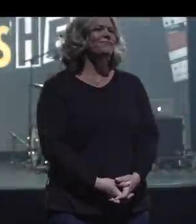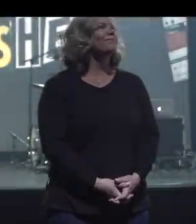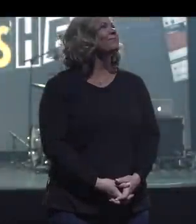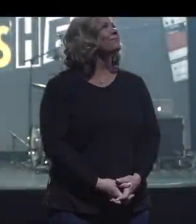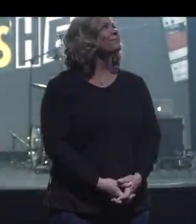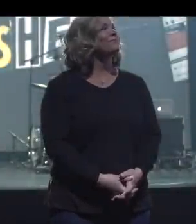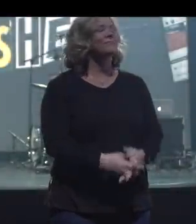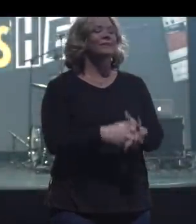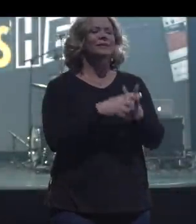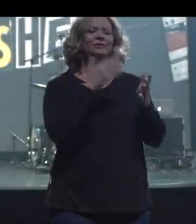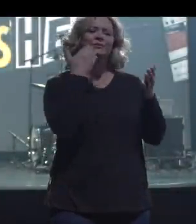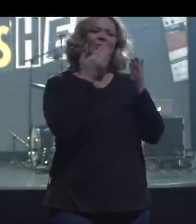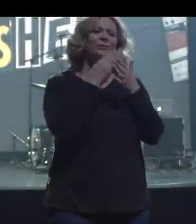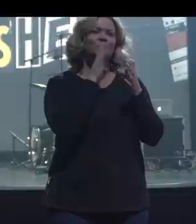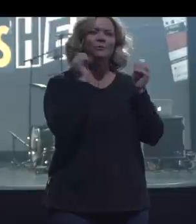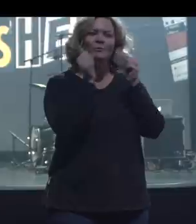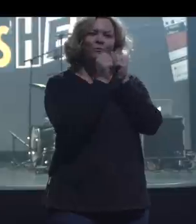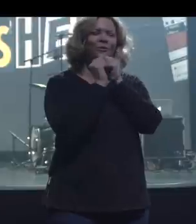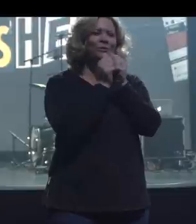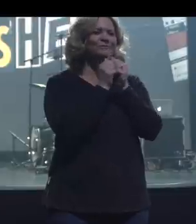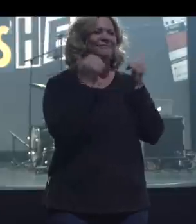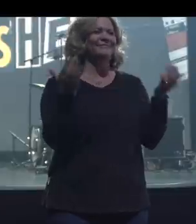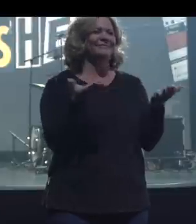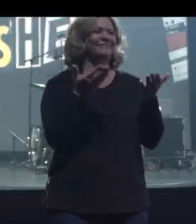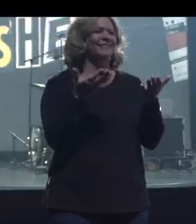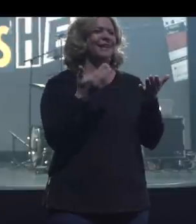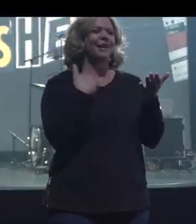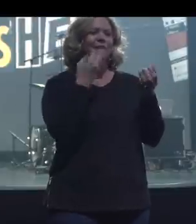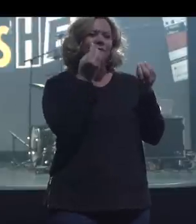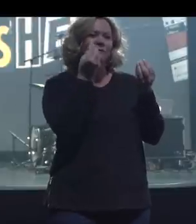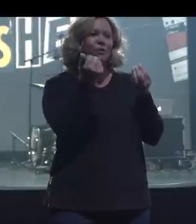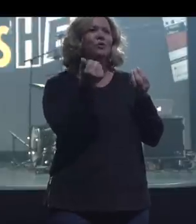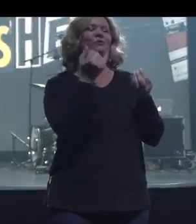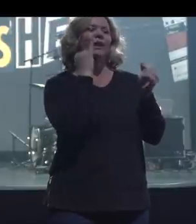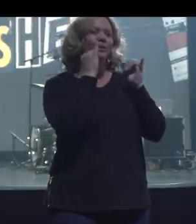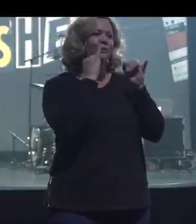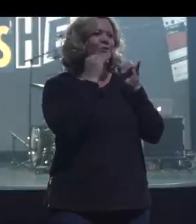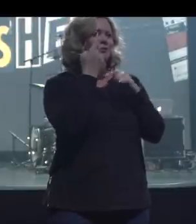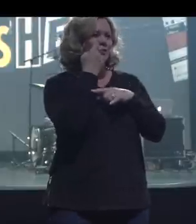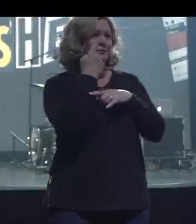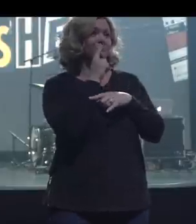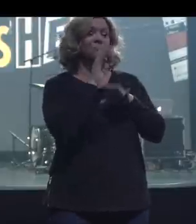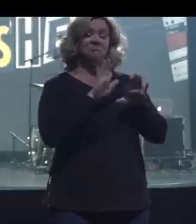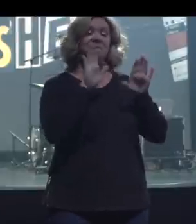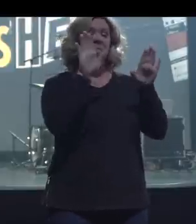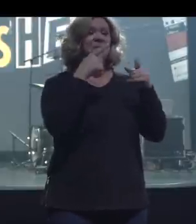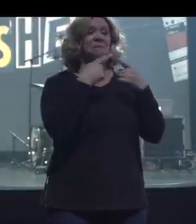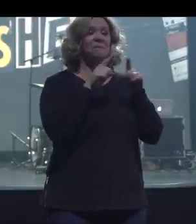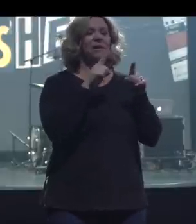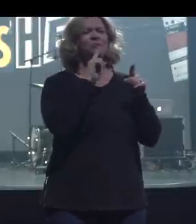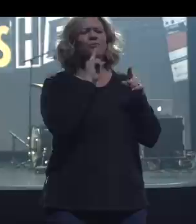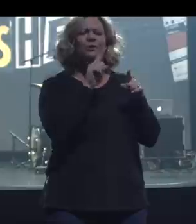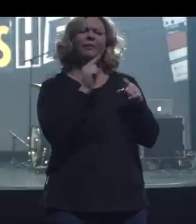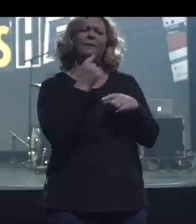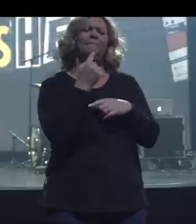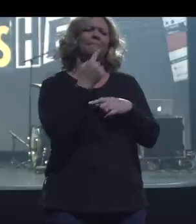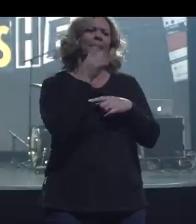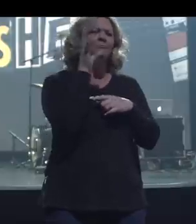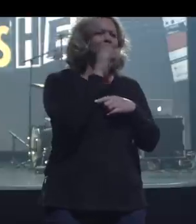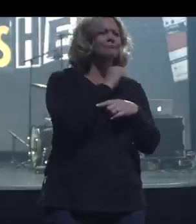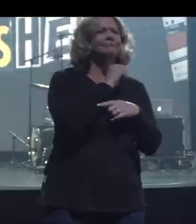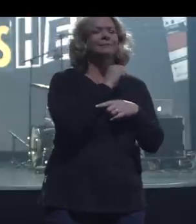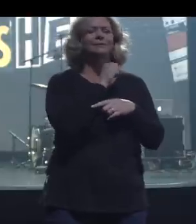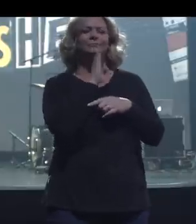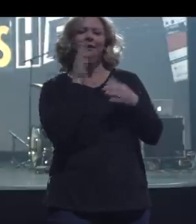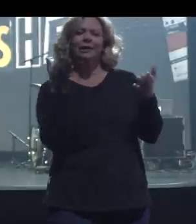It is so good to be with everyone. You know, I've had a couple interviews recently, which have been, you know, great, but I've really missed just being here